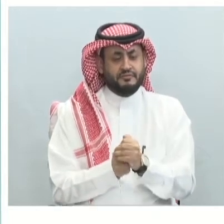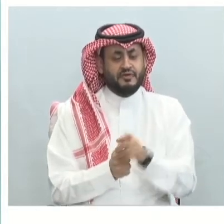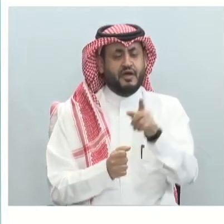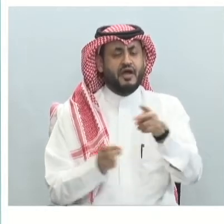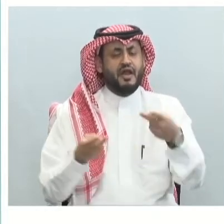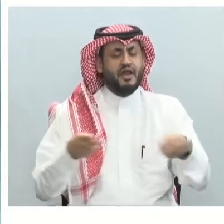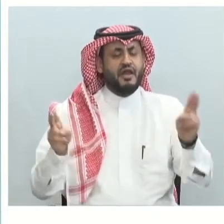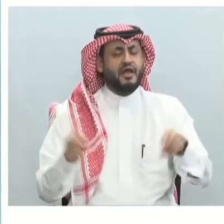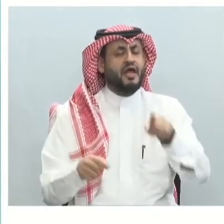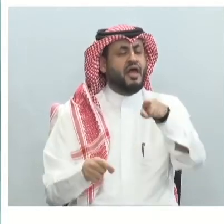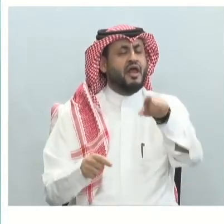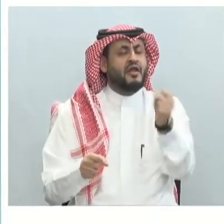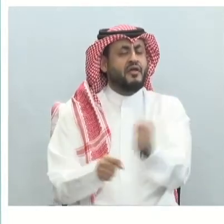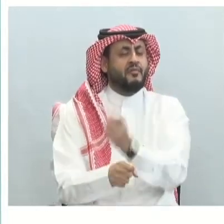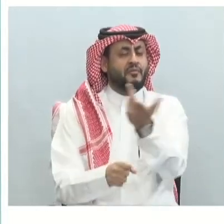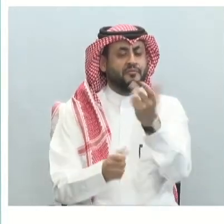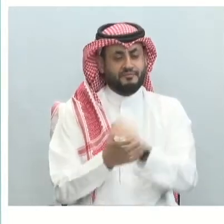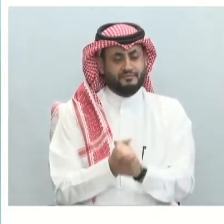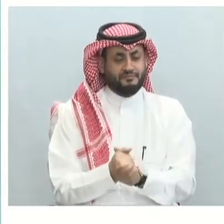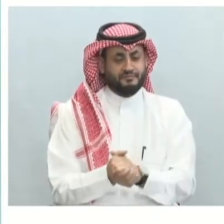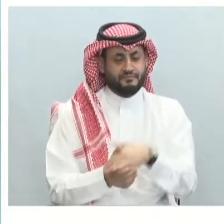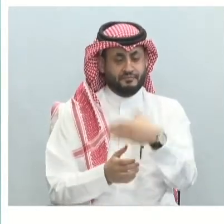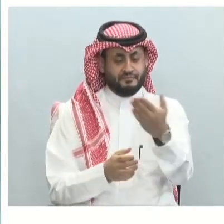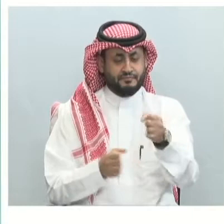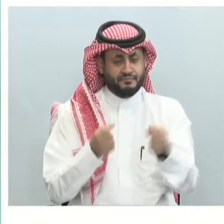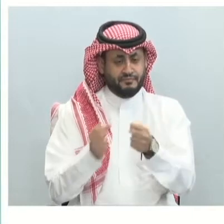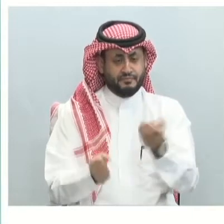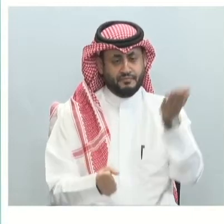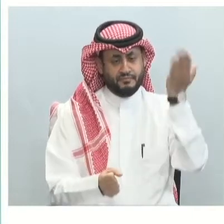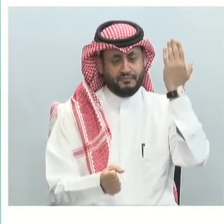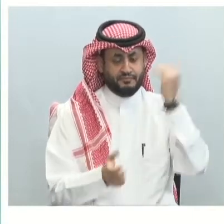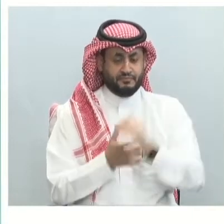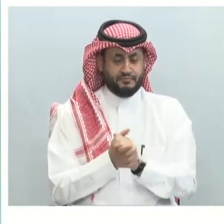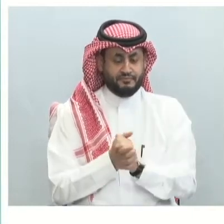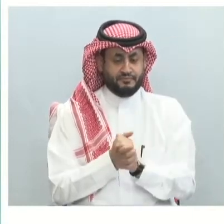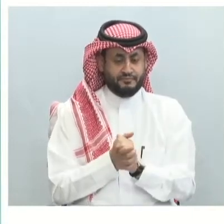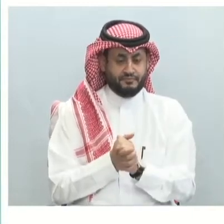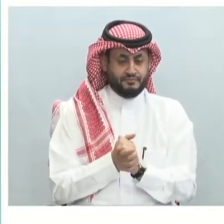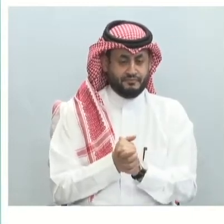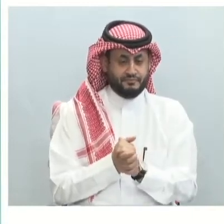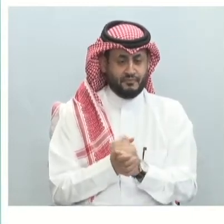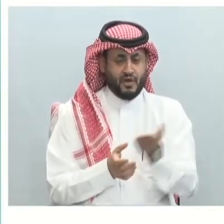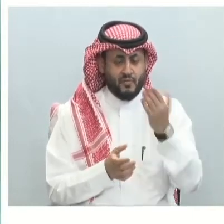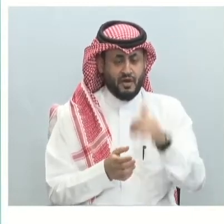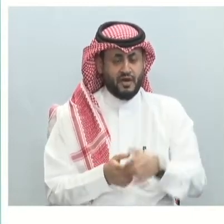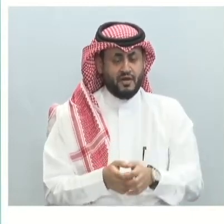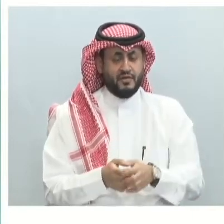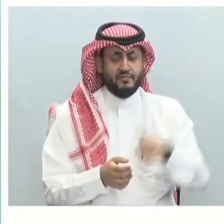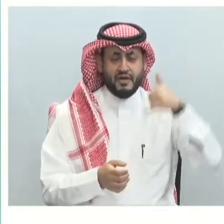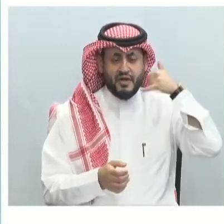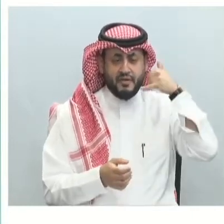You Doing chant. Okay, so let's make a revision for the last class. So we have telephone